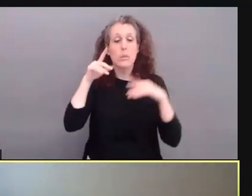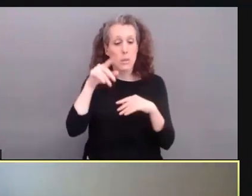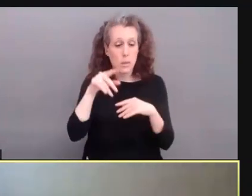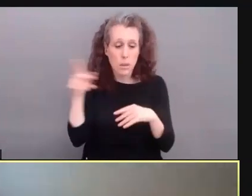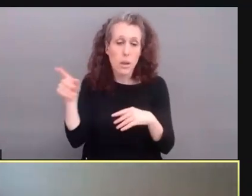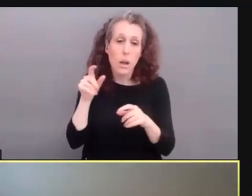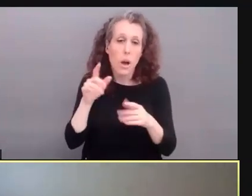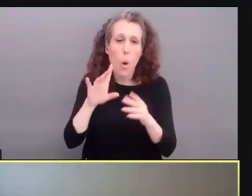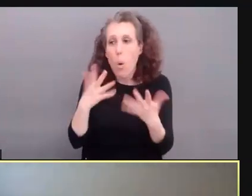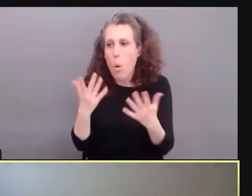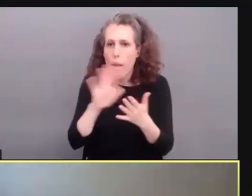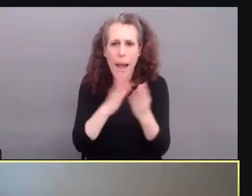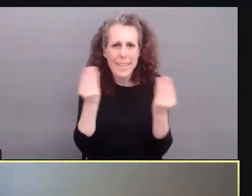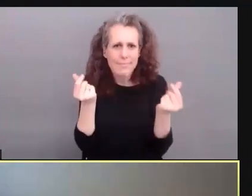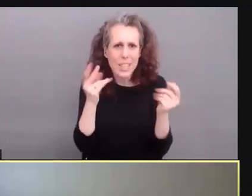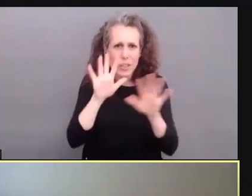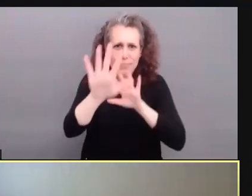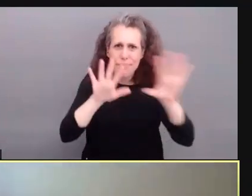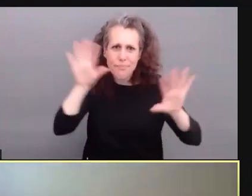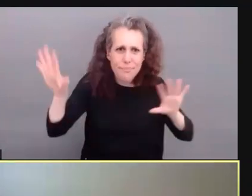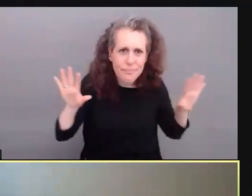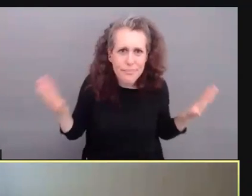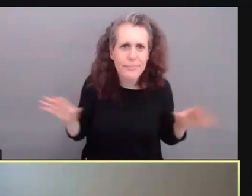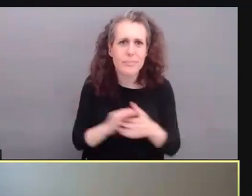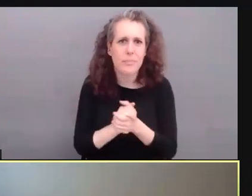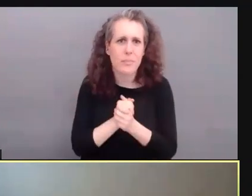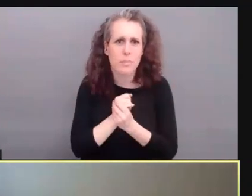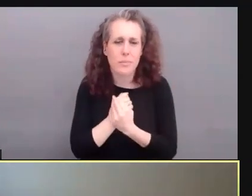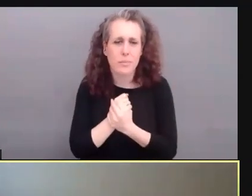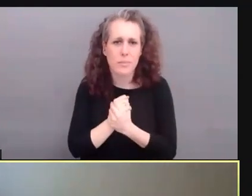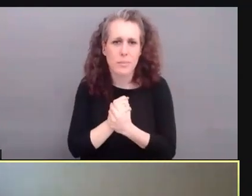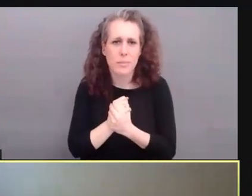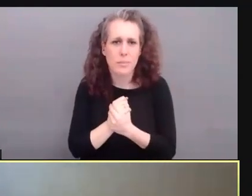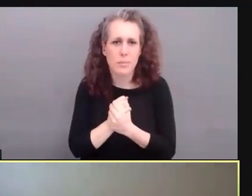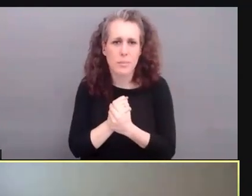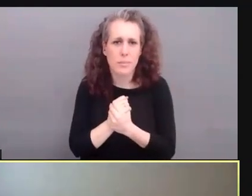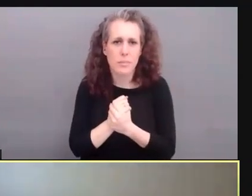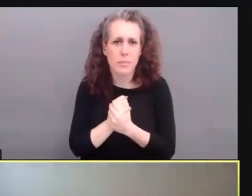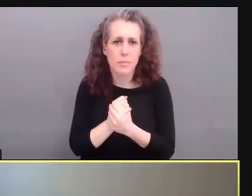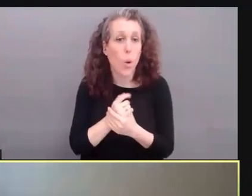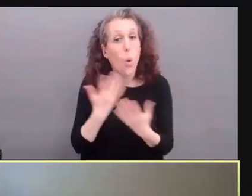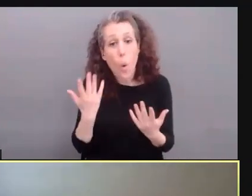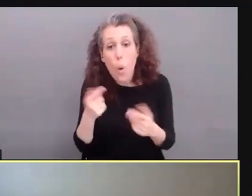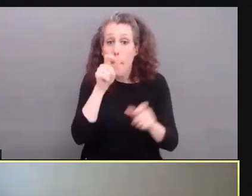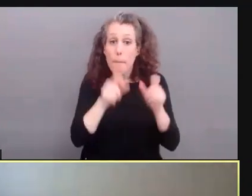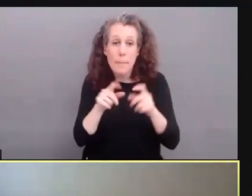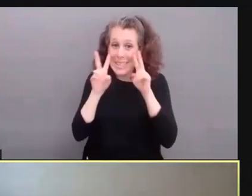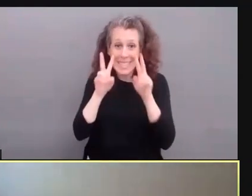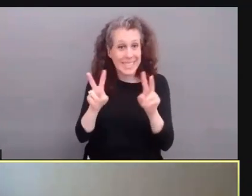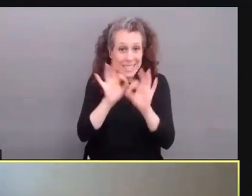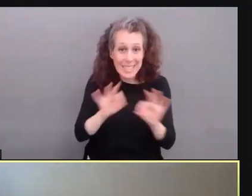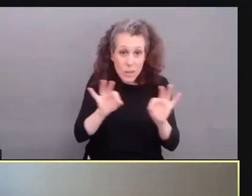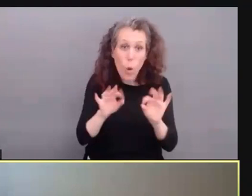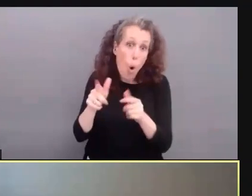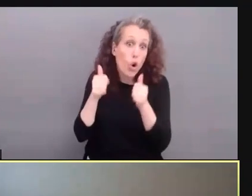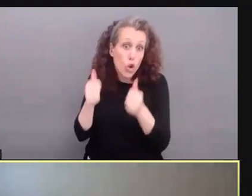elements that you can, for instance, offer to people who are not able to see, or they could be for children.